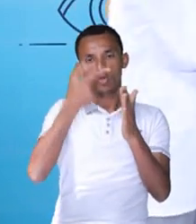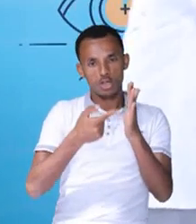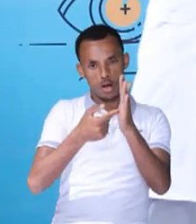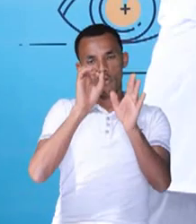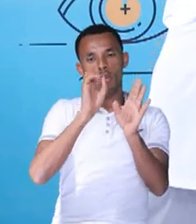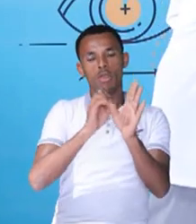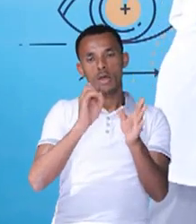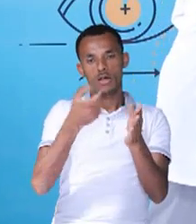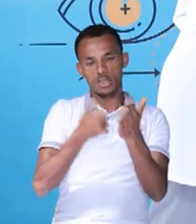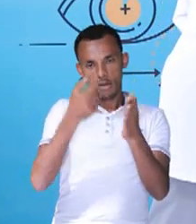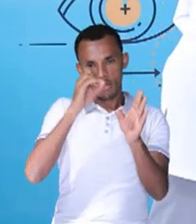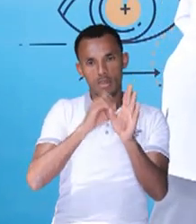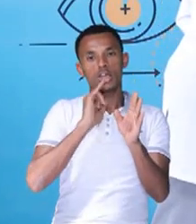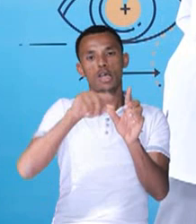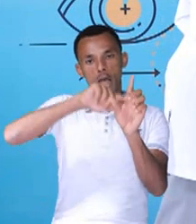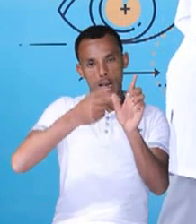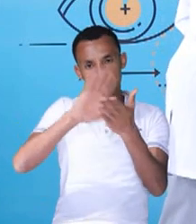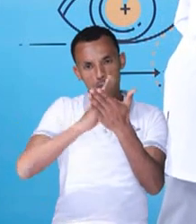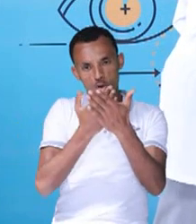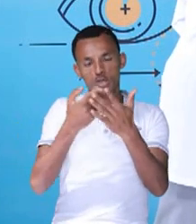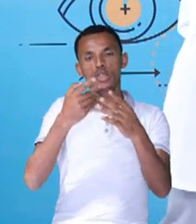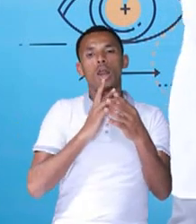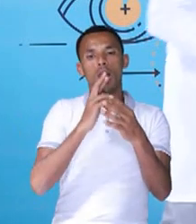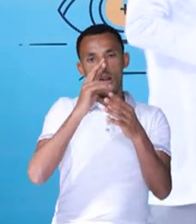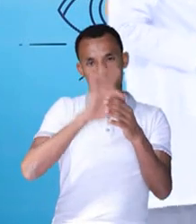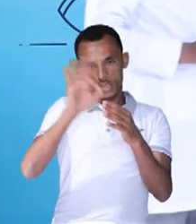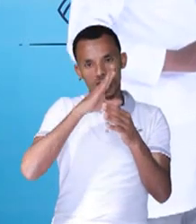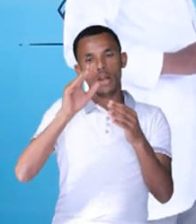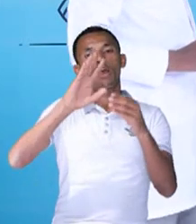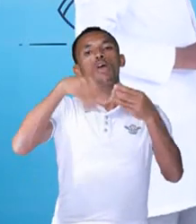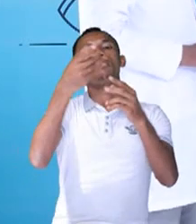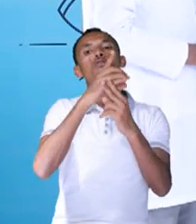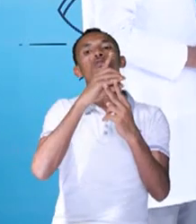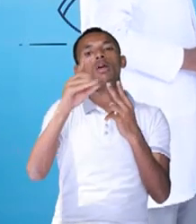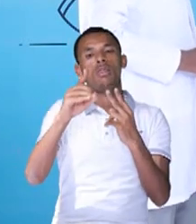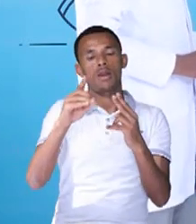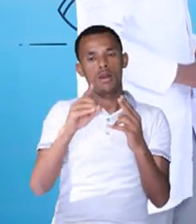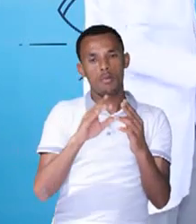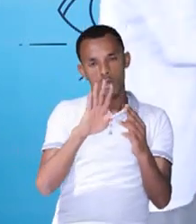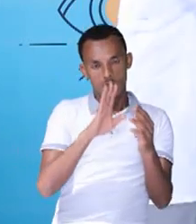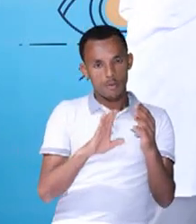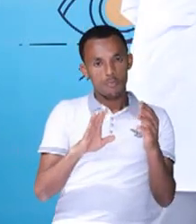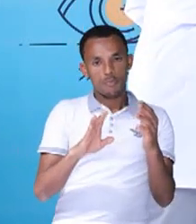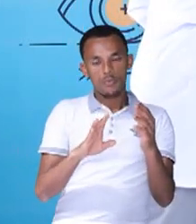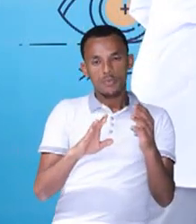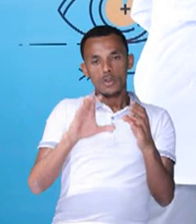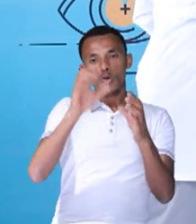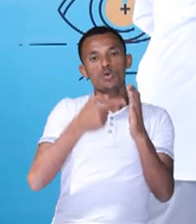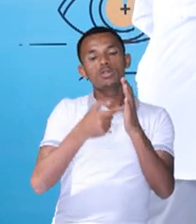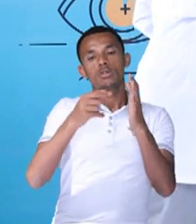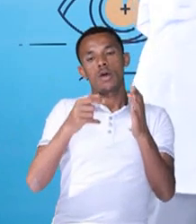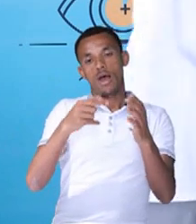of theta? This theta, it is the angle between the real axis and the given vector OP. Theta. Cos theta